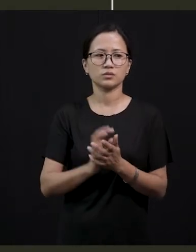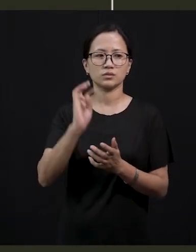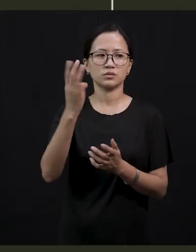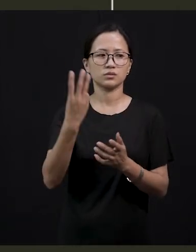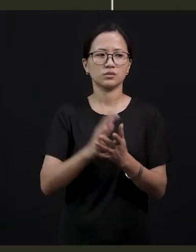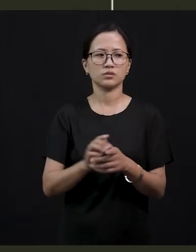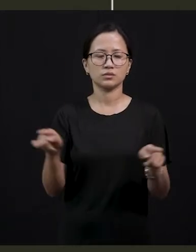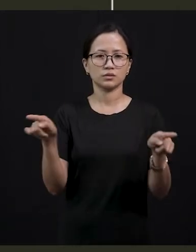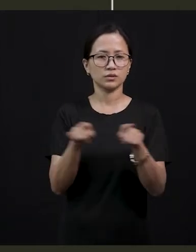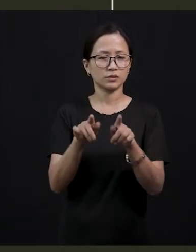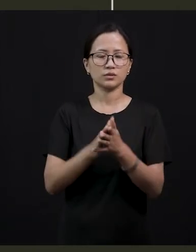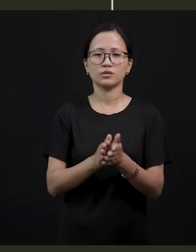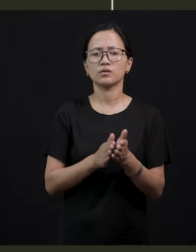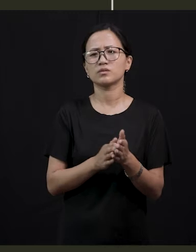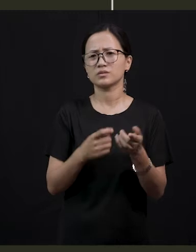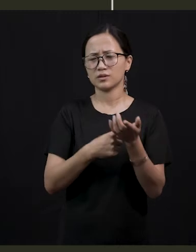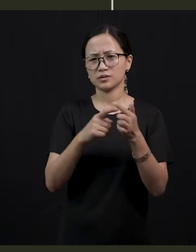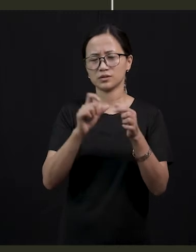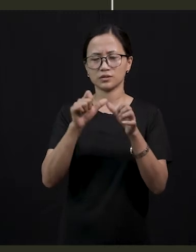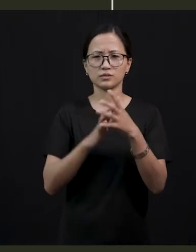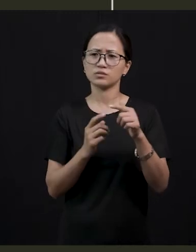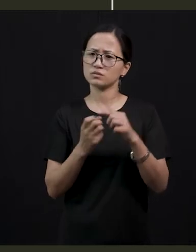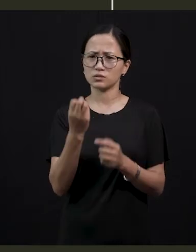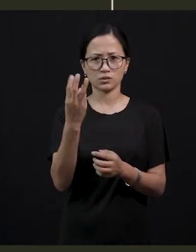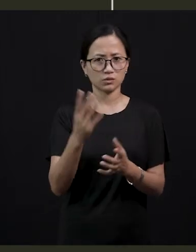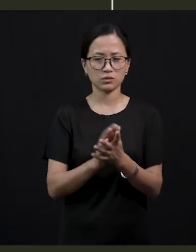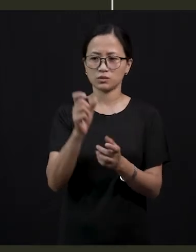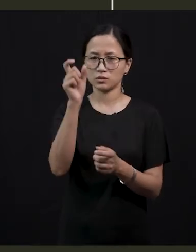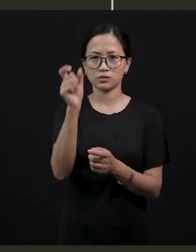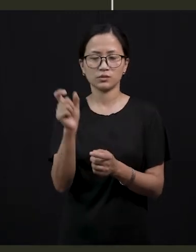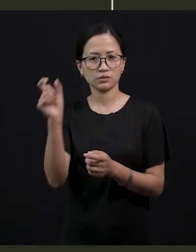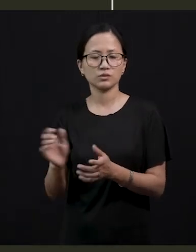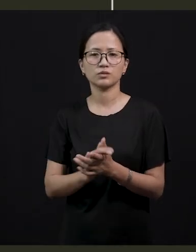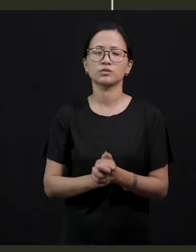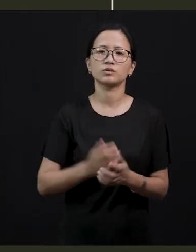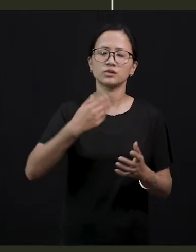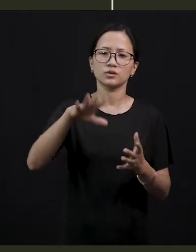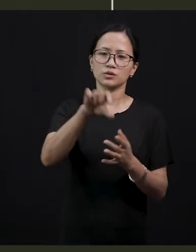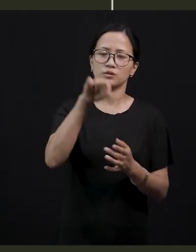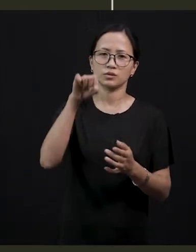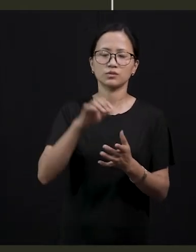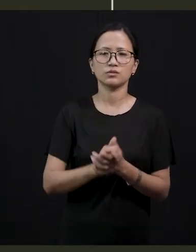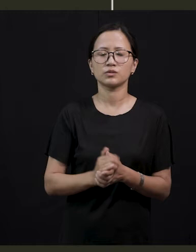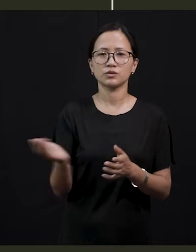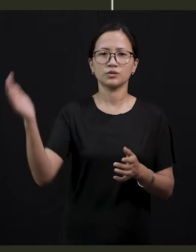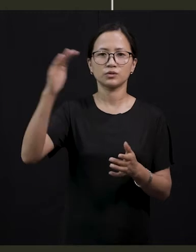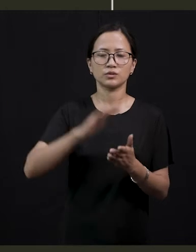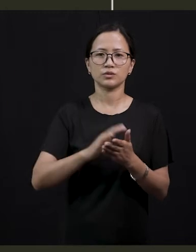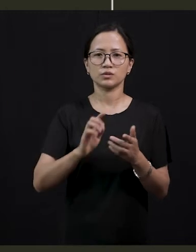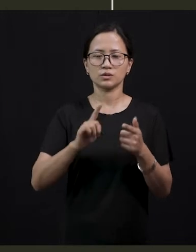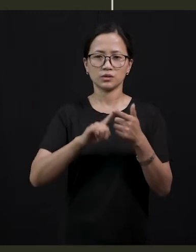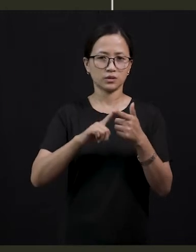are elected by the Vidhan Sabha. So 1/3 of the total members are going to be elected from